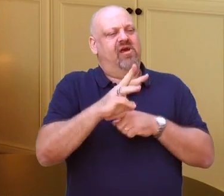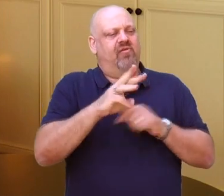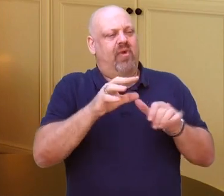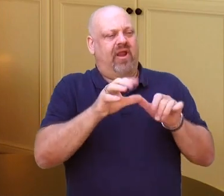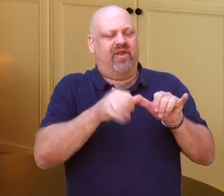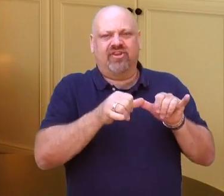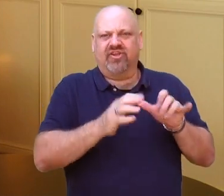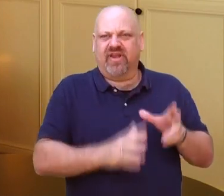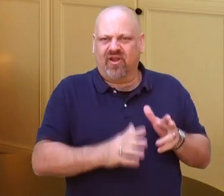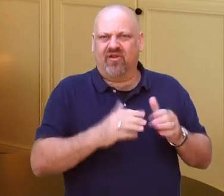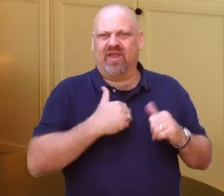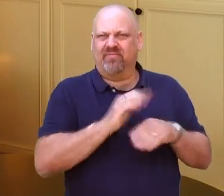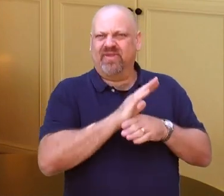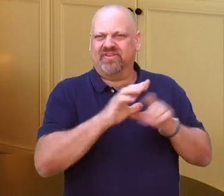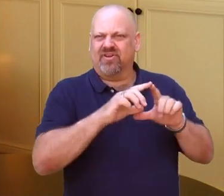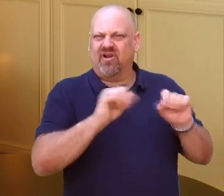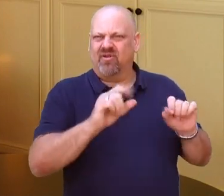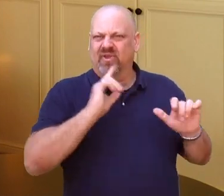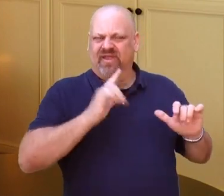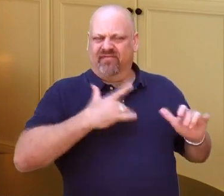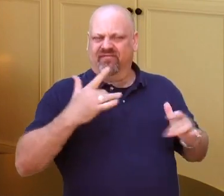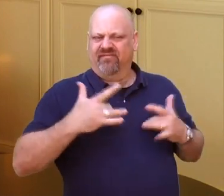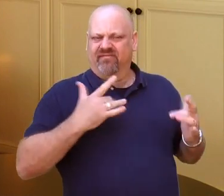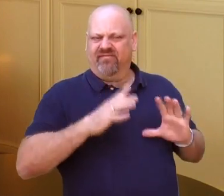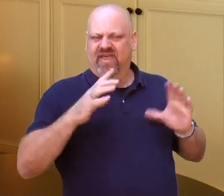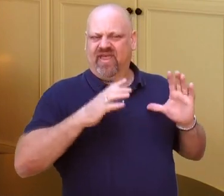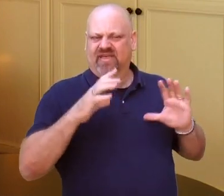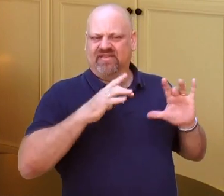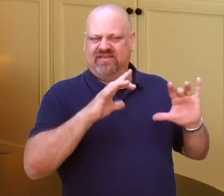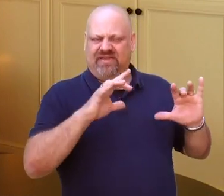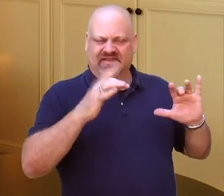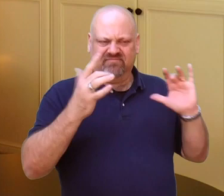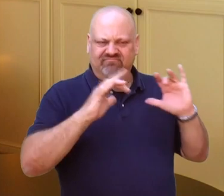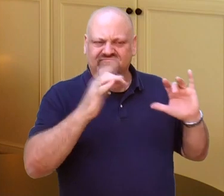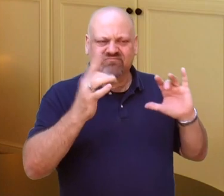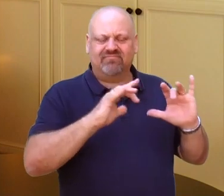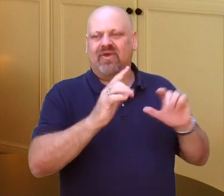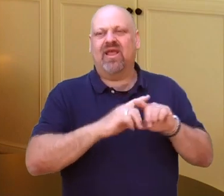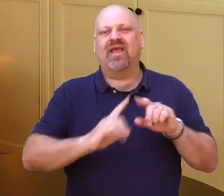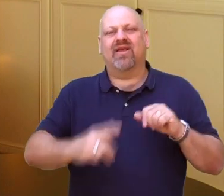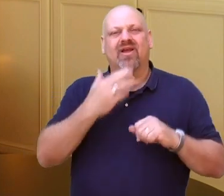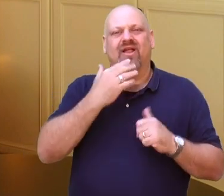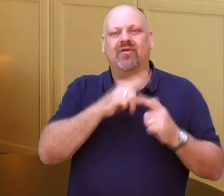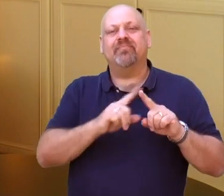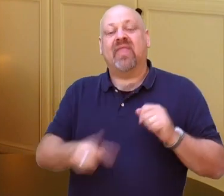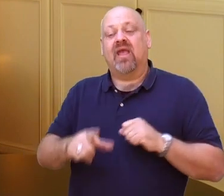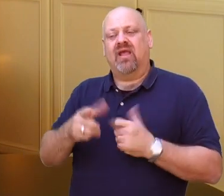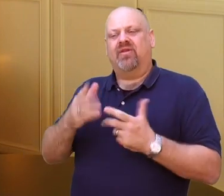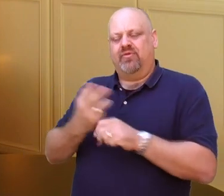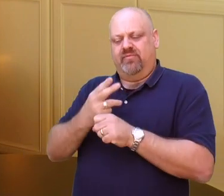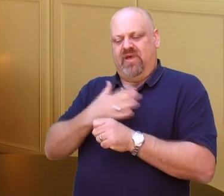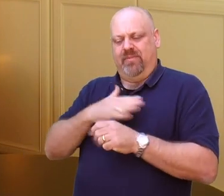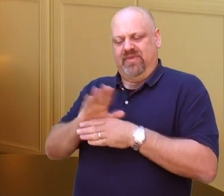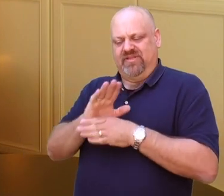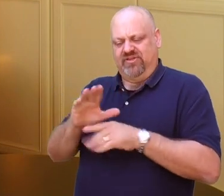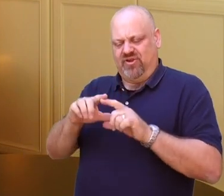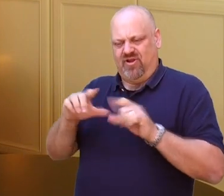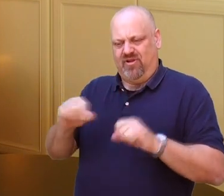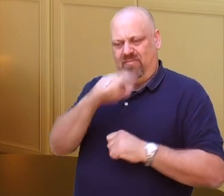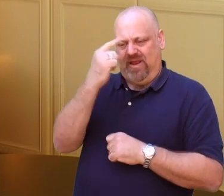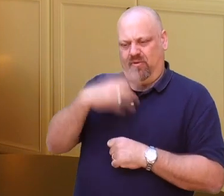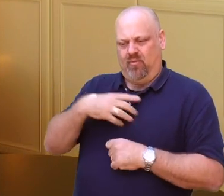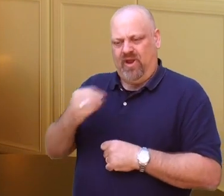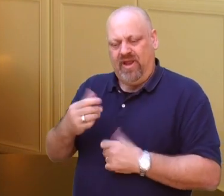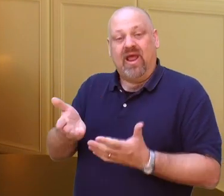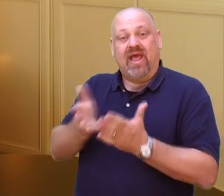color. But let's use the example of my business card for just a moment. It's just black and white. And if I asked you to describe my business card, you